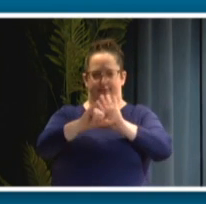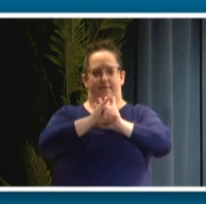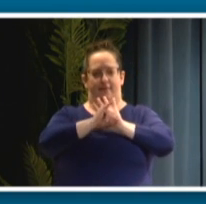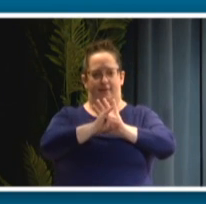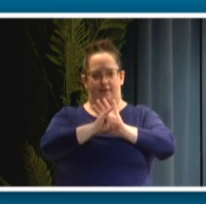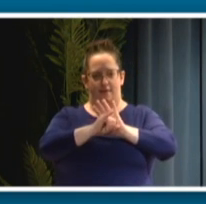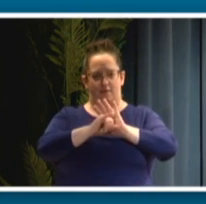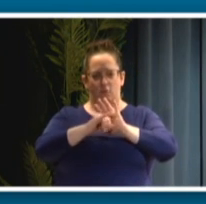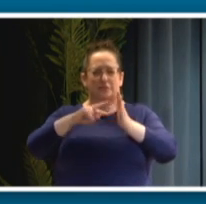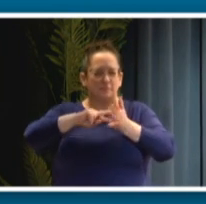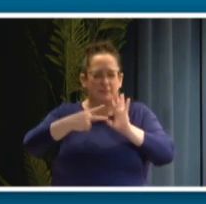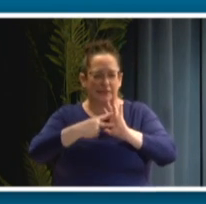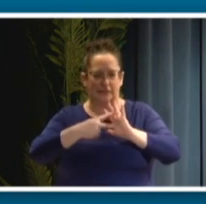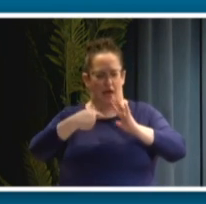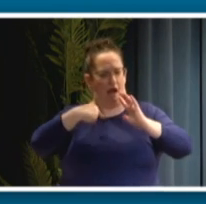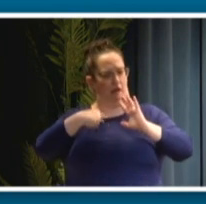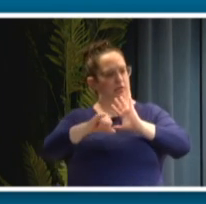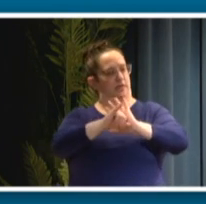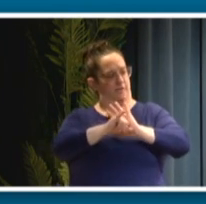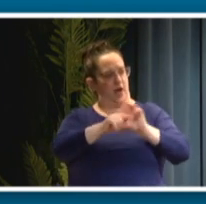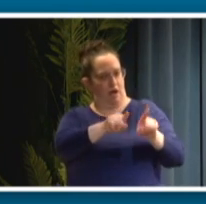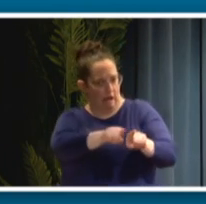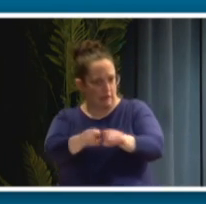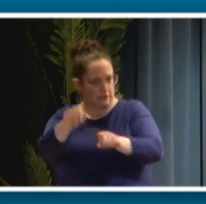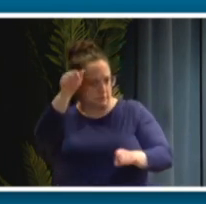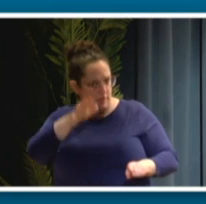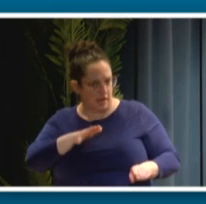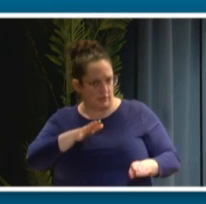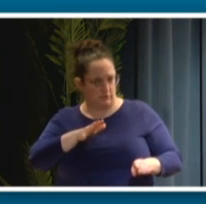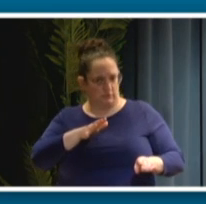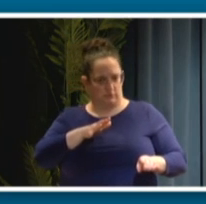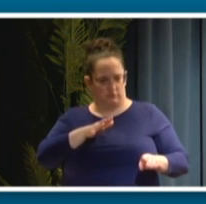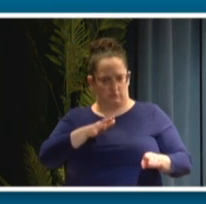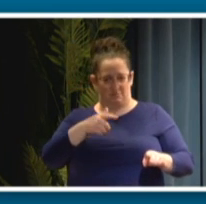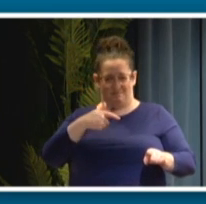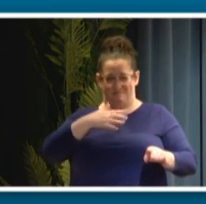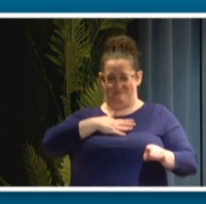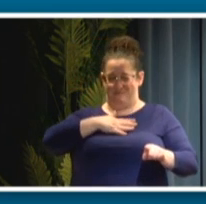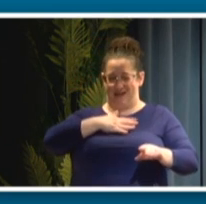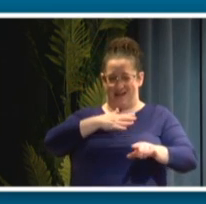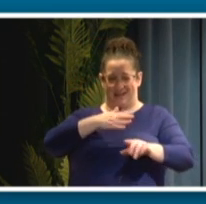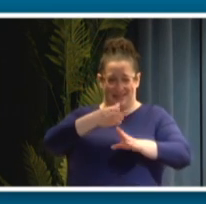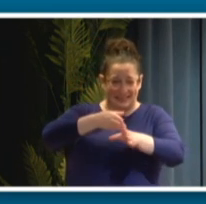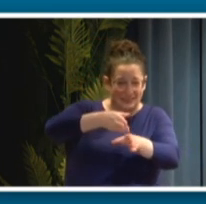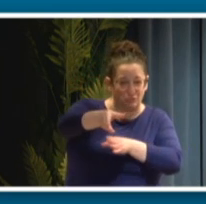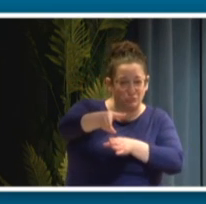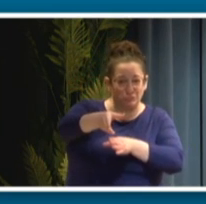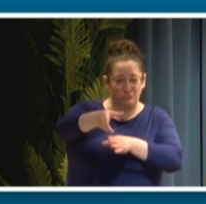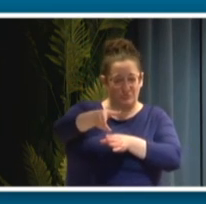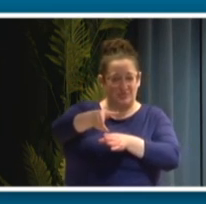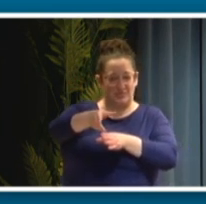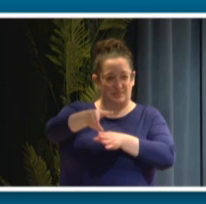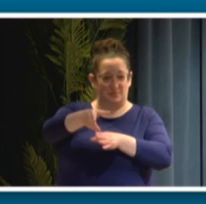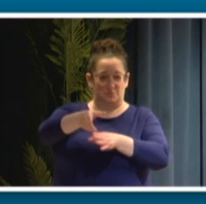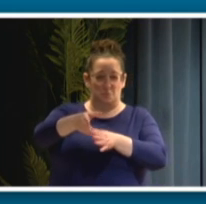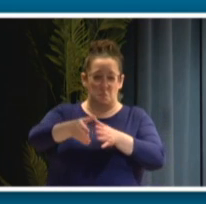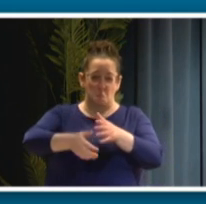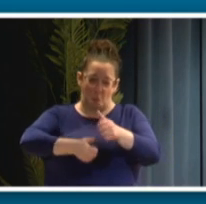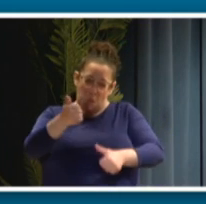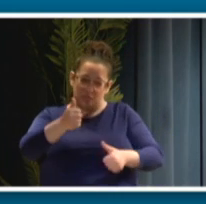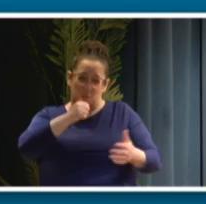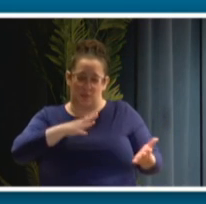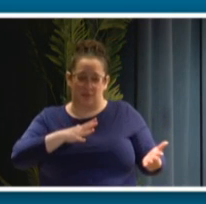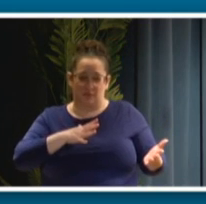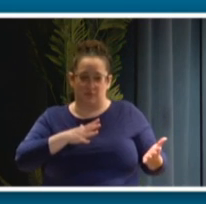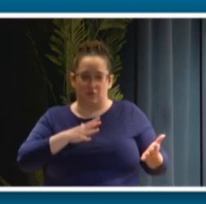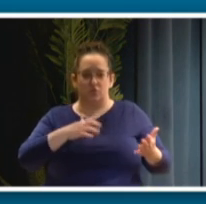when my body is in a space? I work in an industry that is predominantly women. So it's important that I'm always